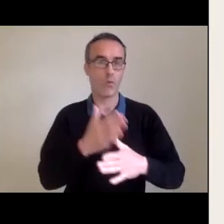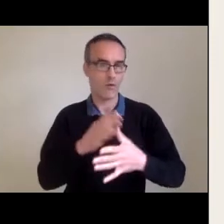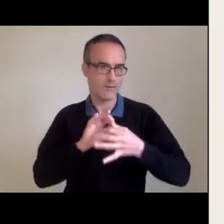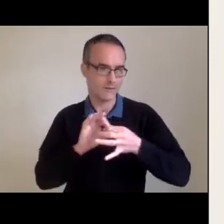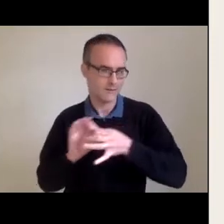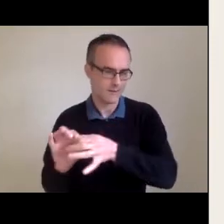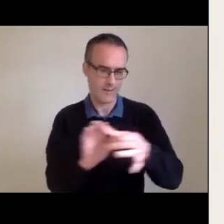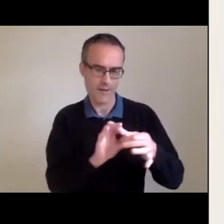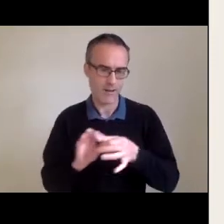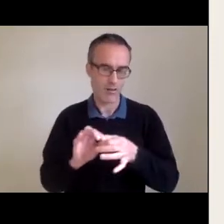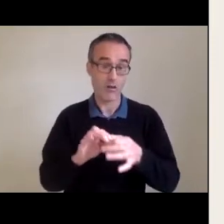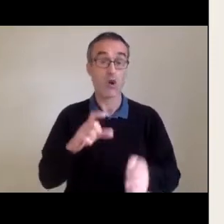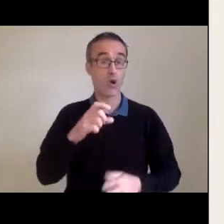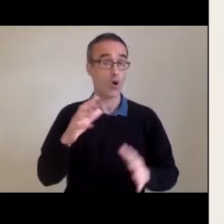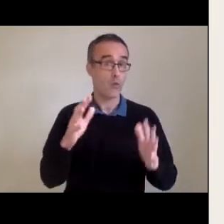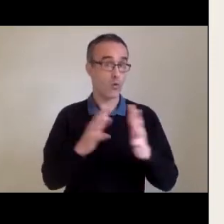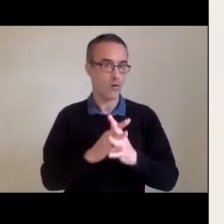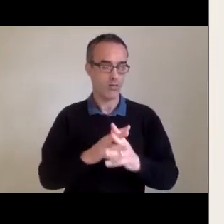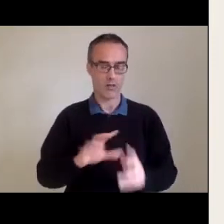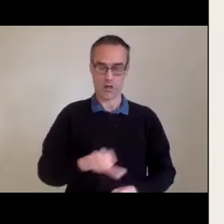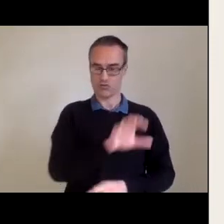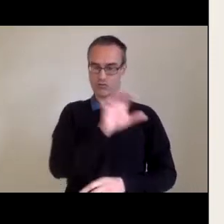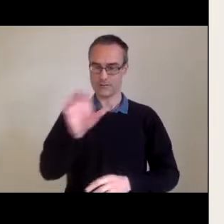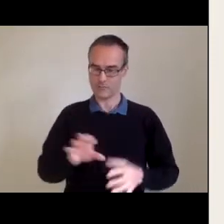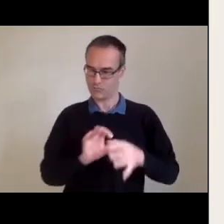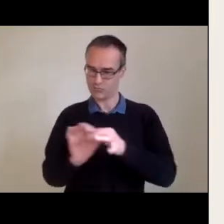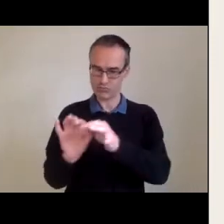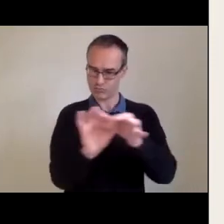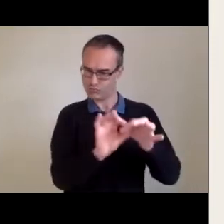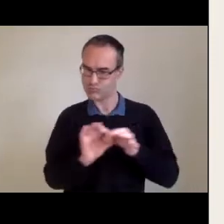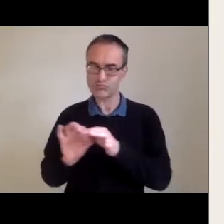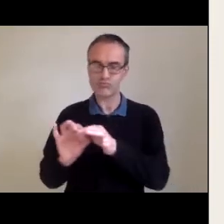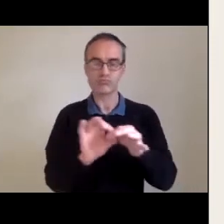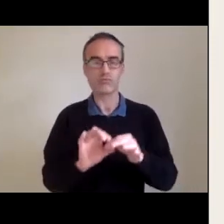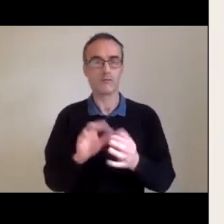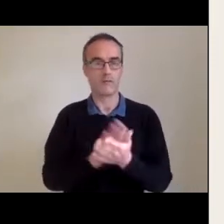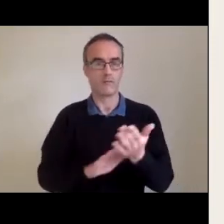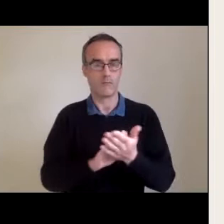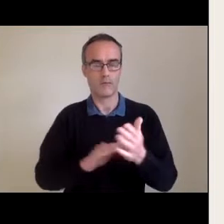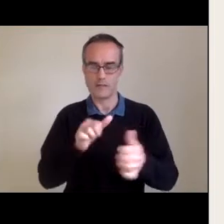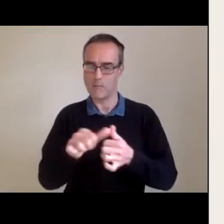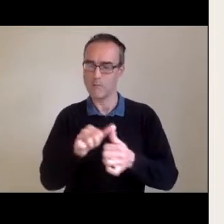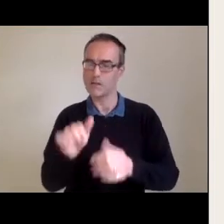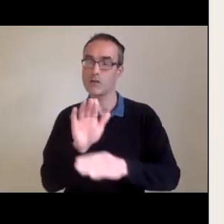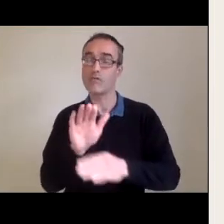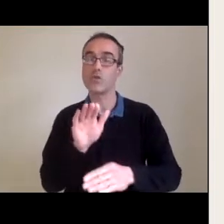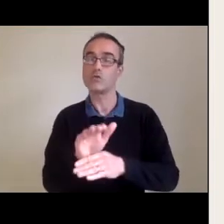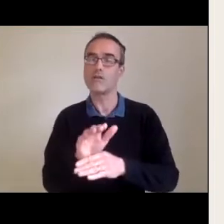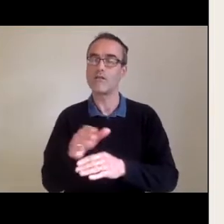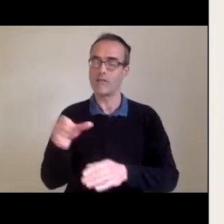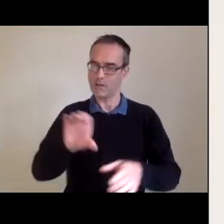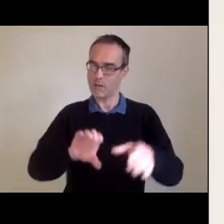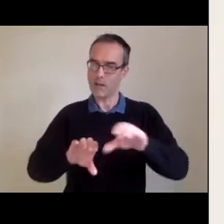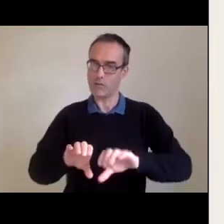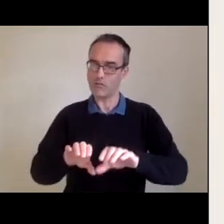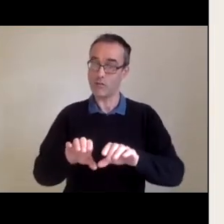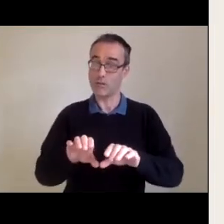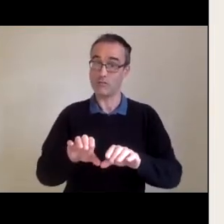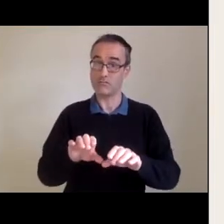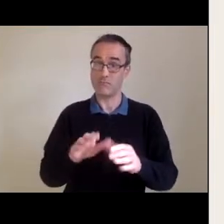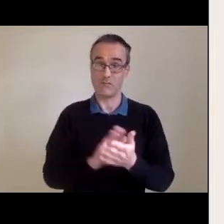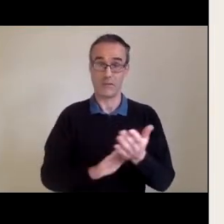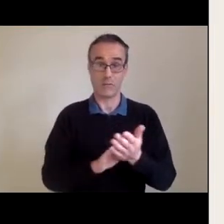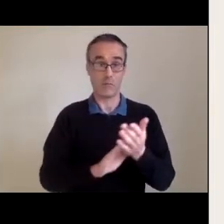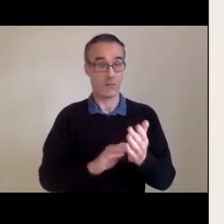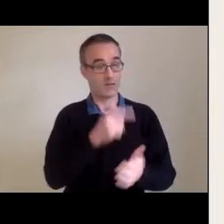as a network of nations, to try and achieve a better future for all chemical sciences and indeed all people throughout the